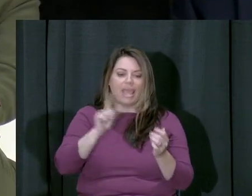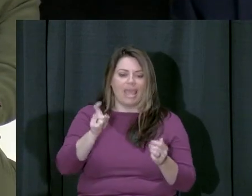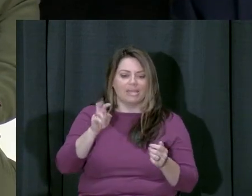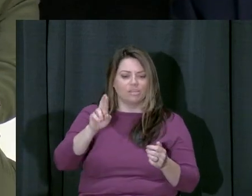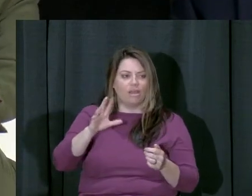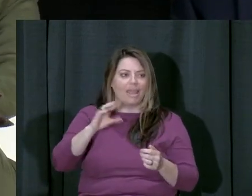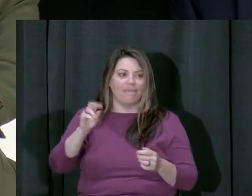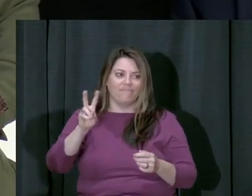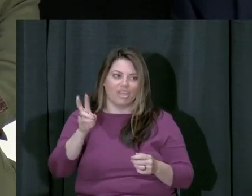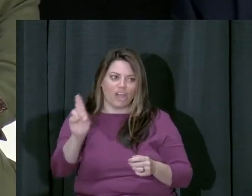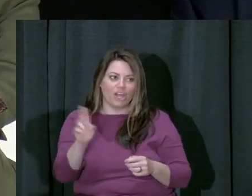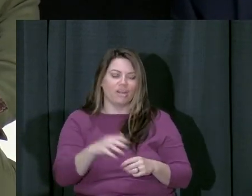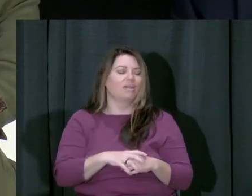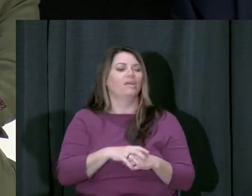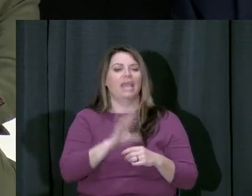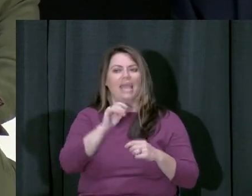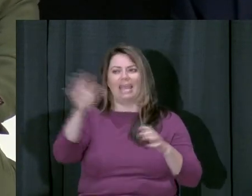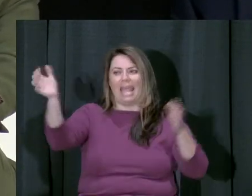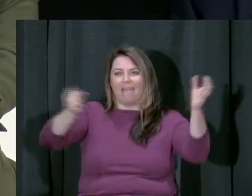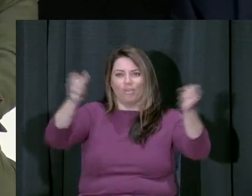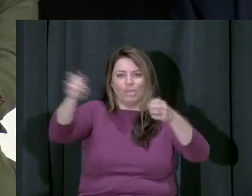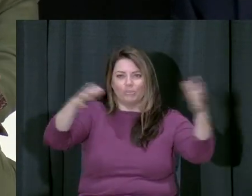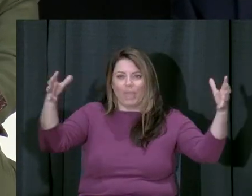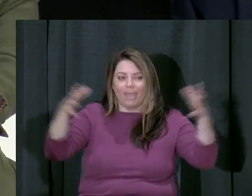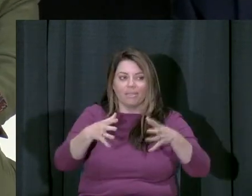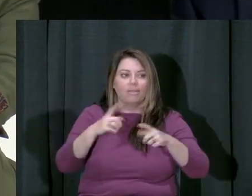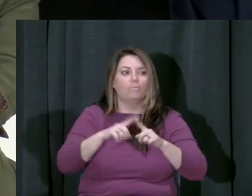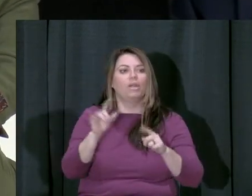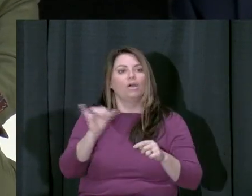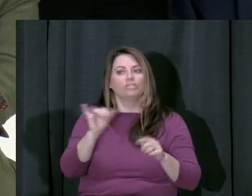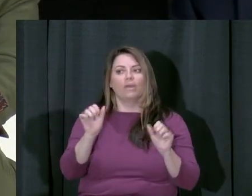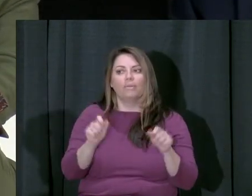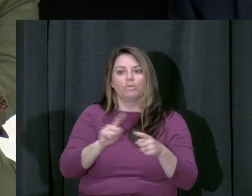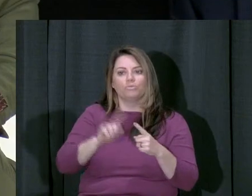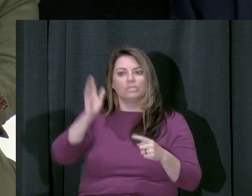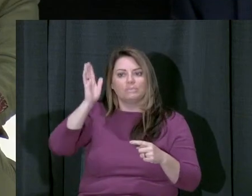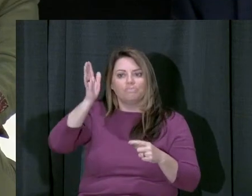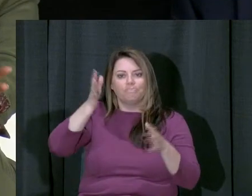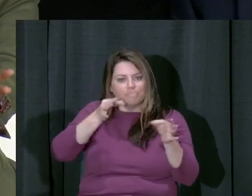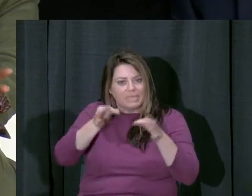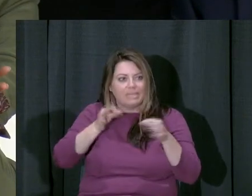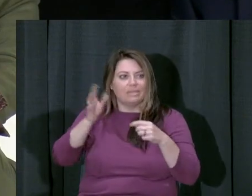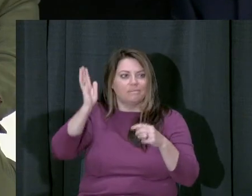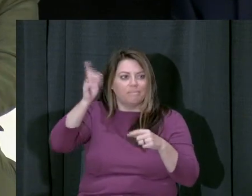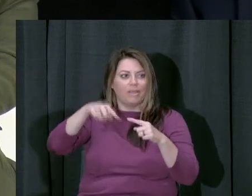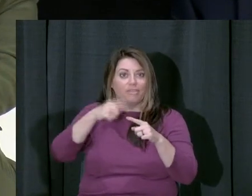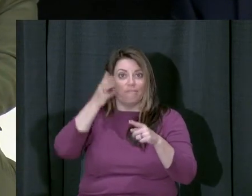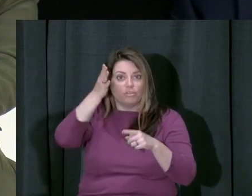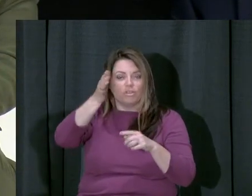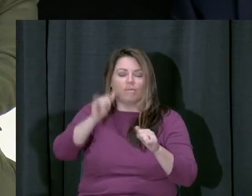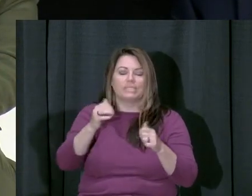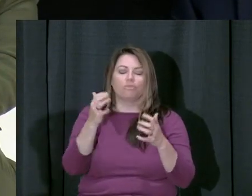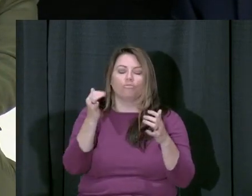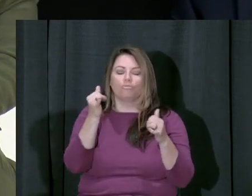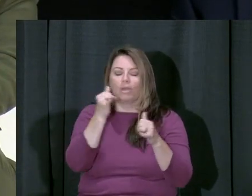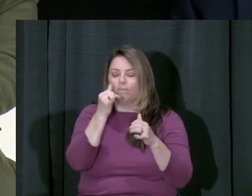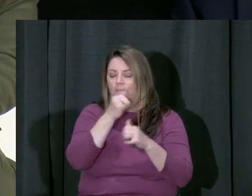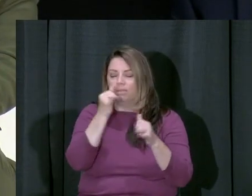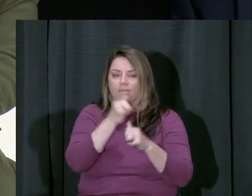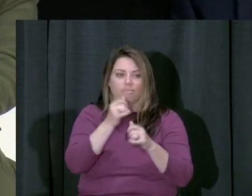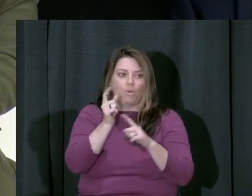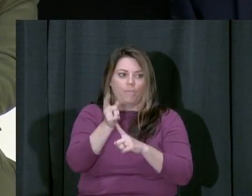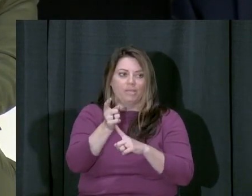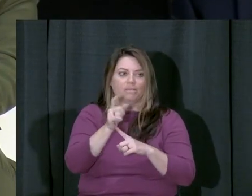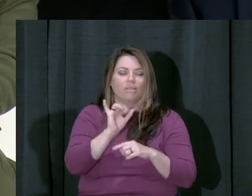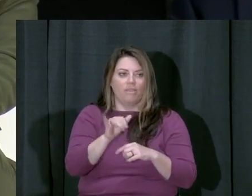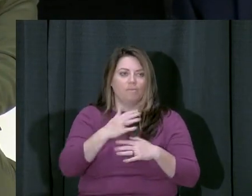VR, you know, getting everyone together, and having them be able to speak to the future was an incredible moment. So, that was